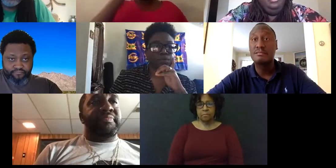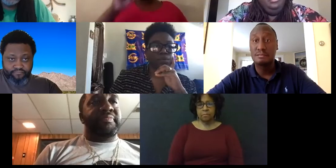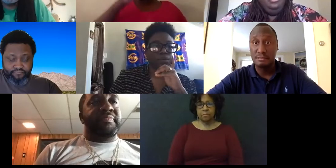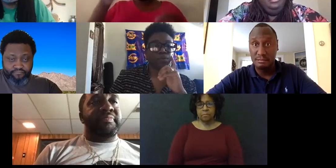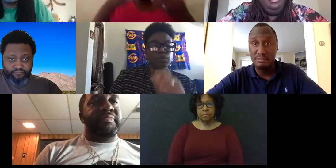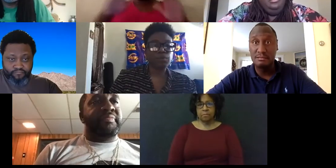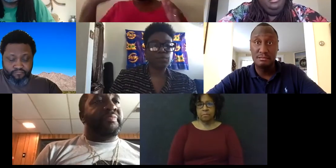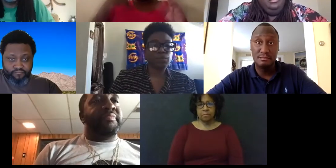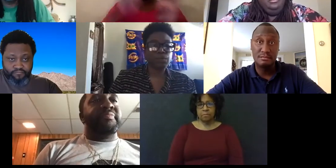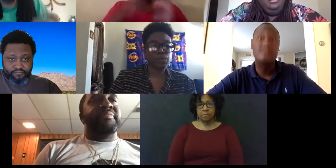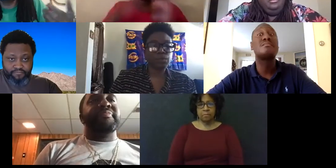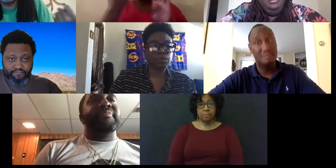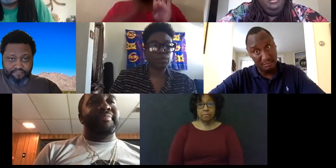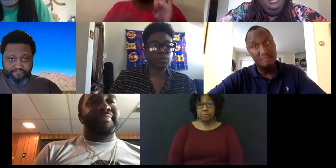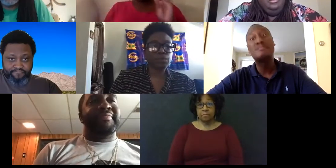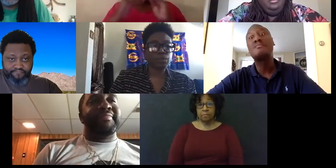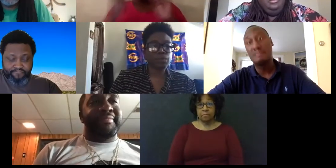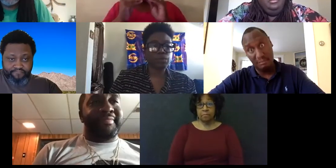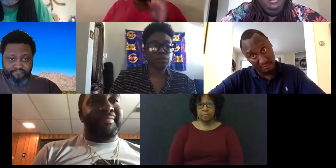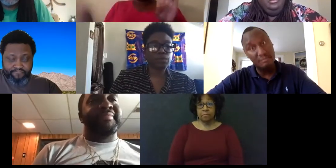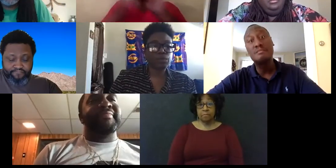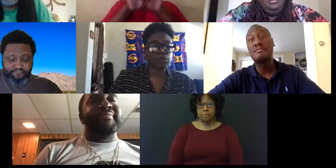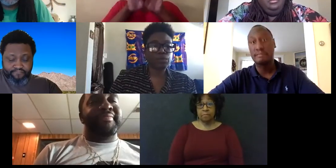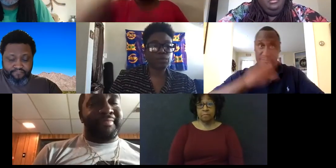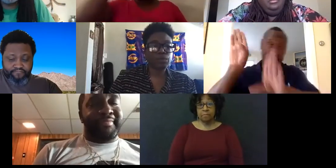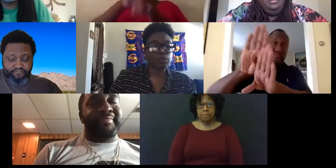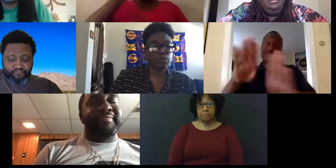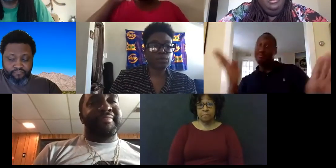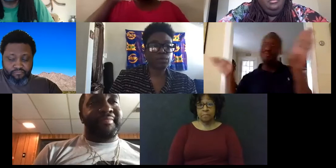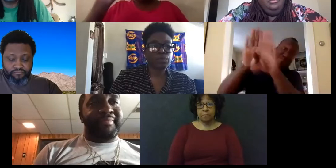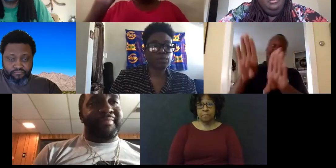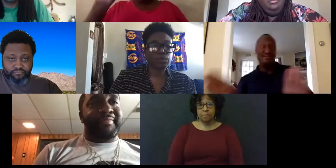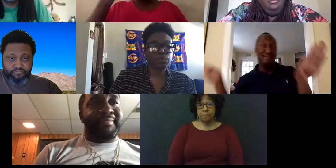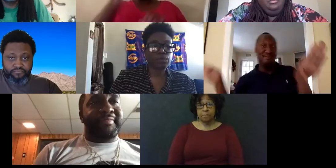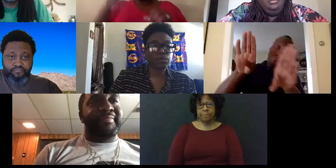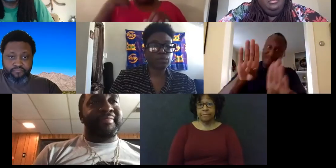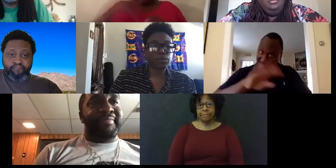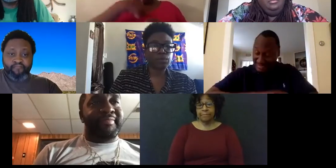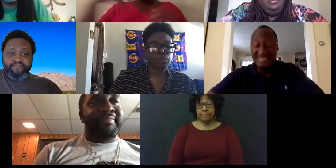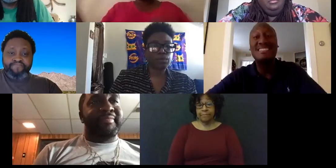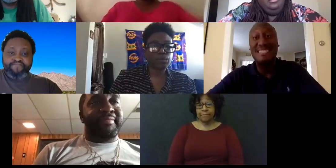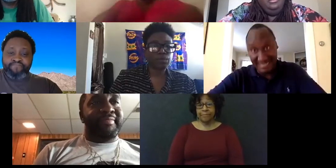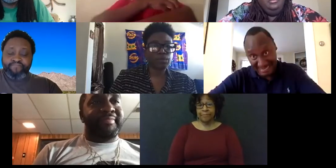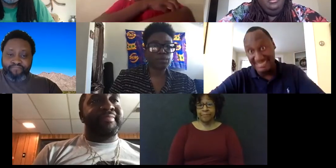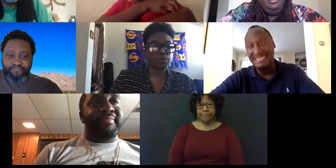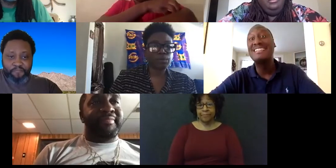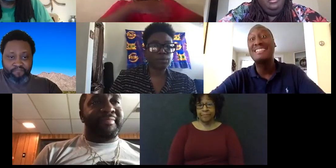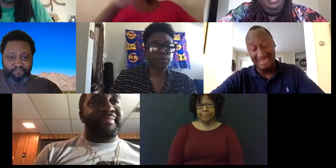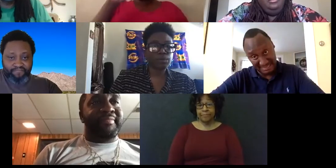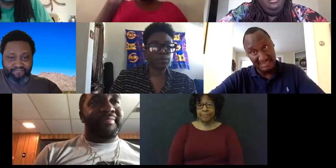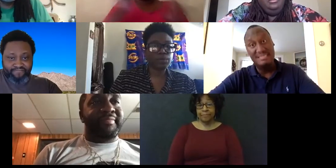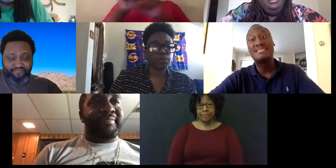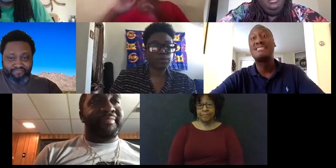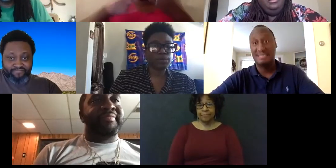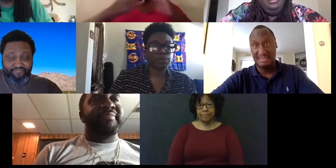have those doors anymore, and we need to vote them out. That's our power, okay? So as a